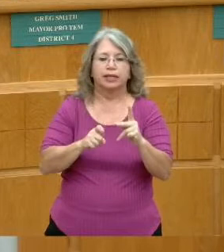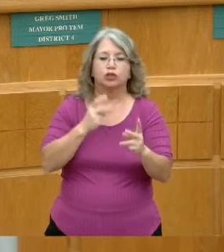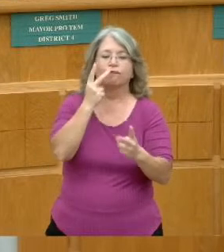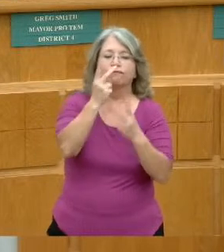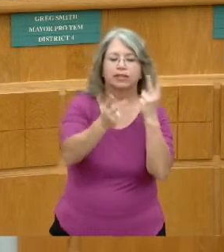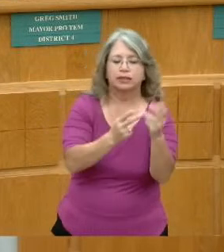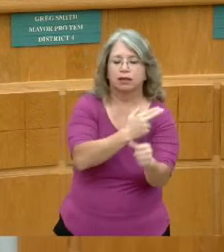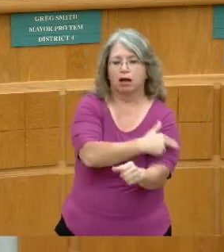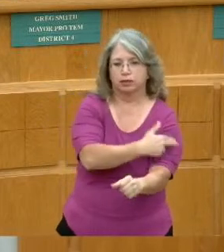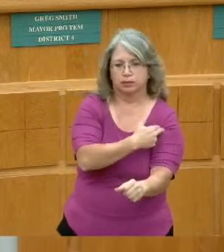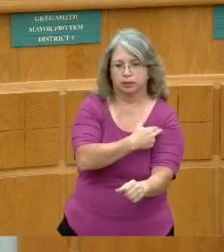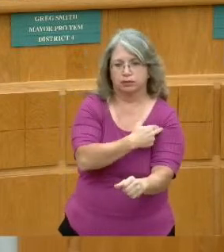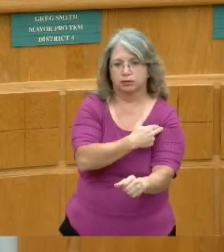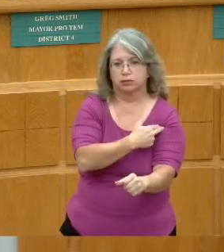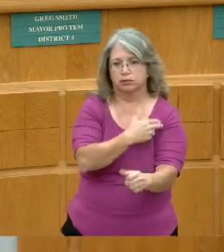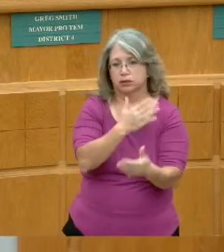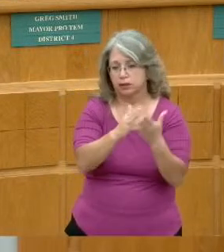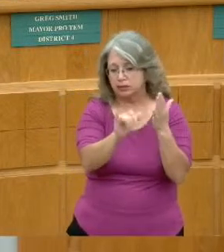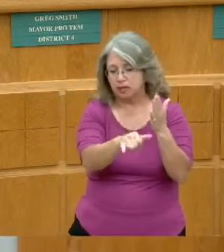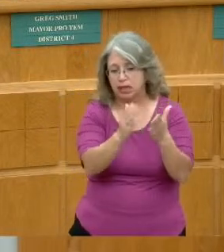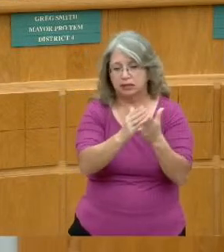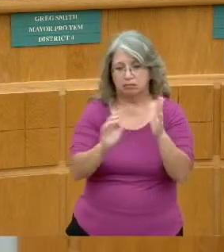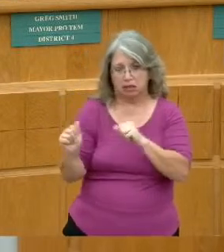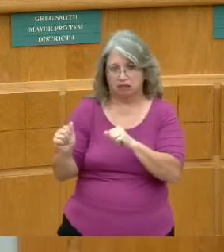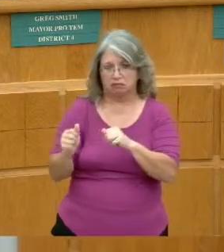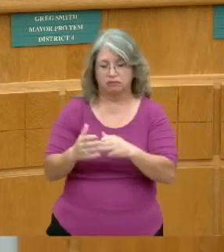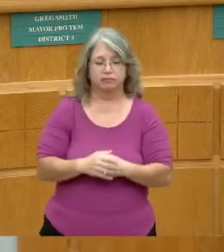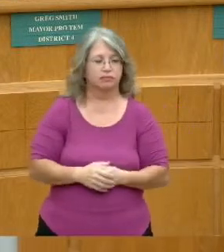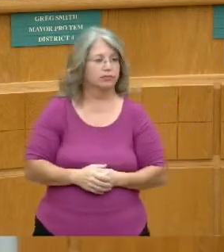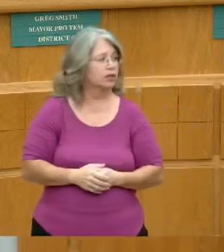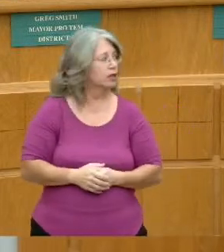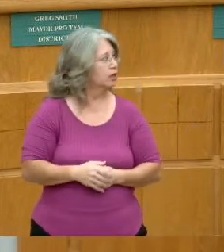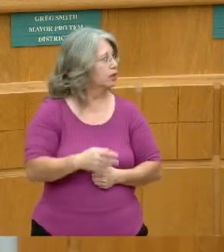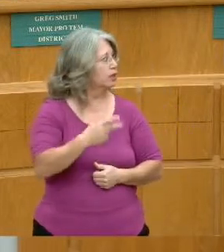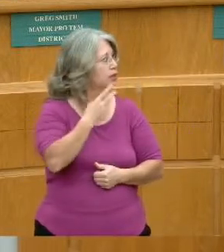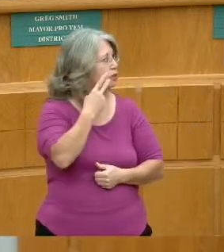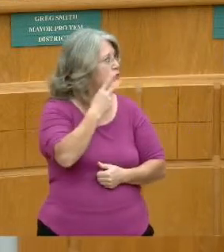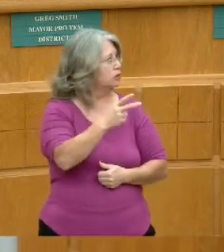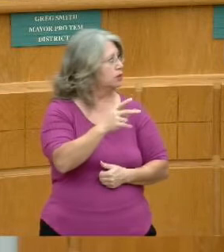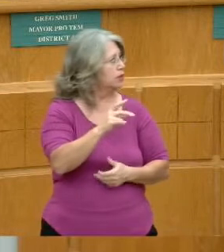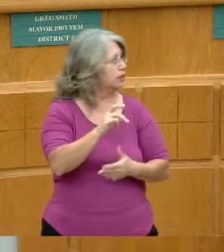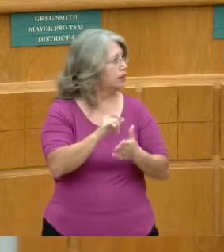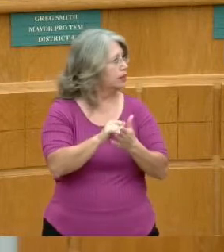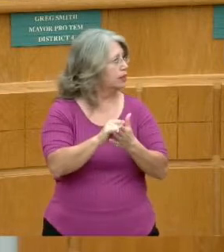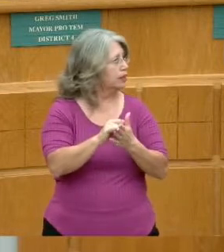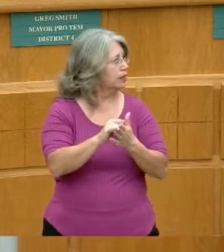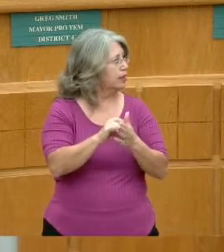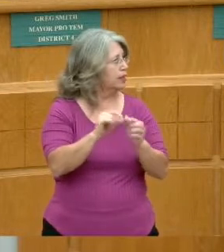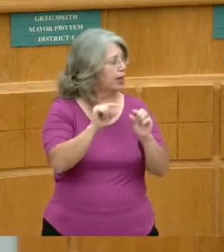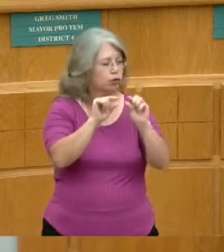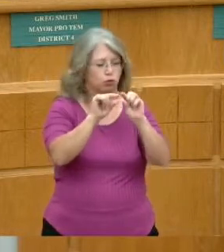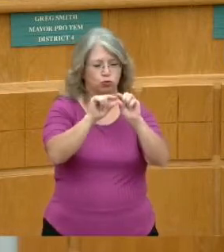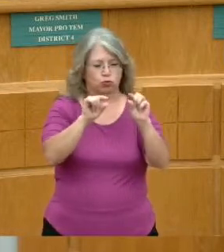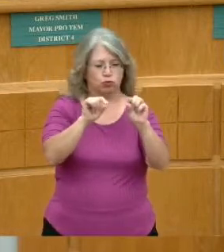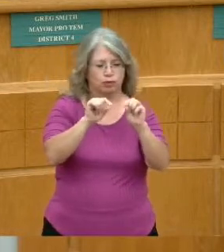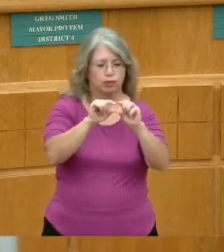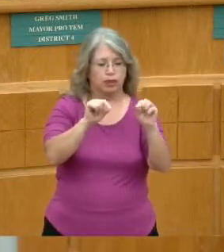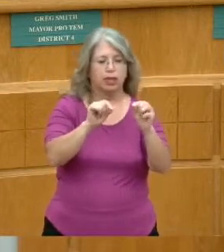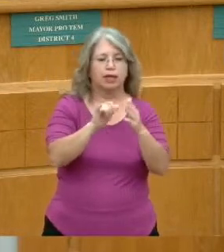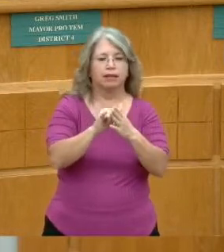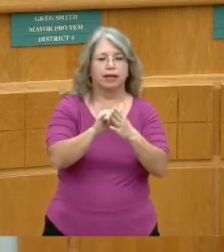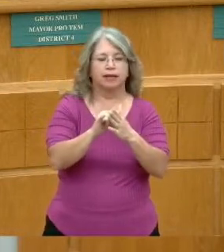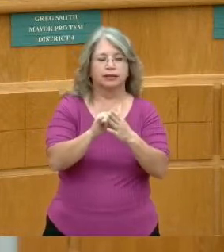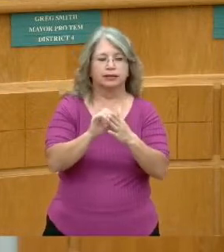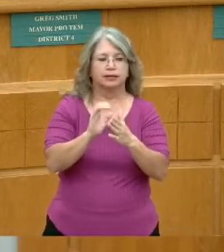And you can see the blue line is the model projection, and the ribbon represents the error around that projection, that the actual